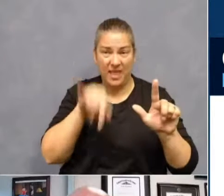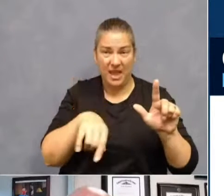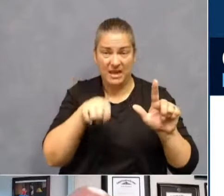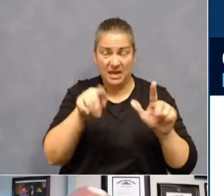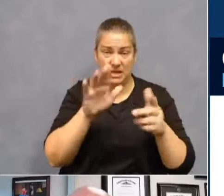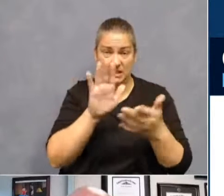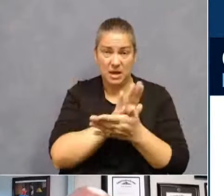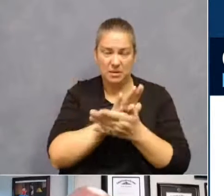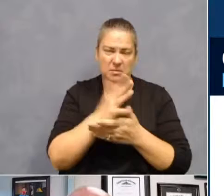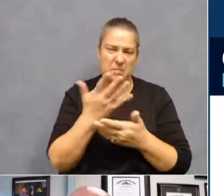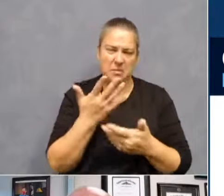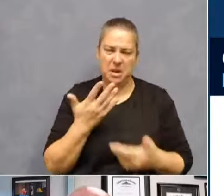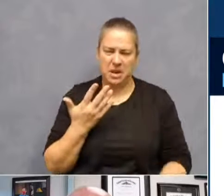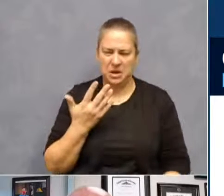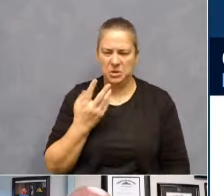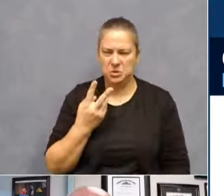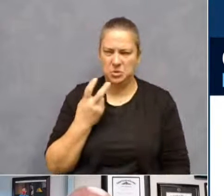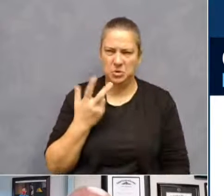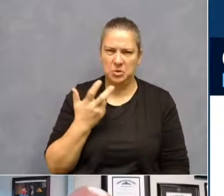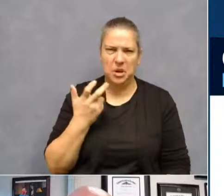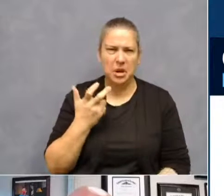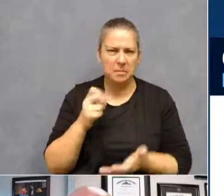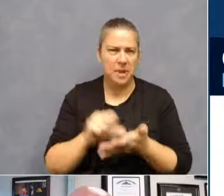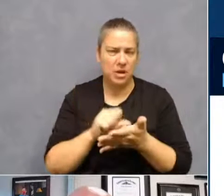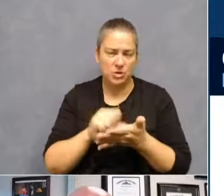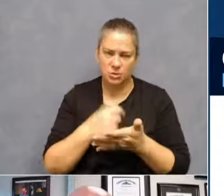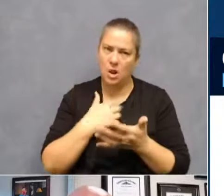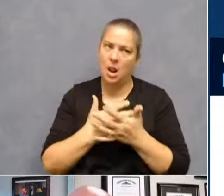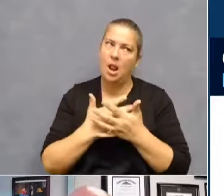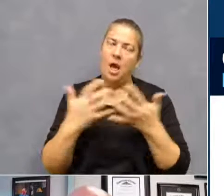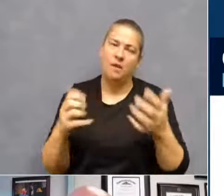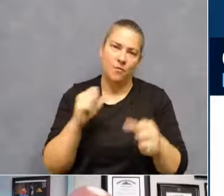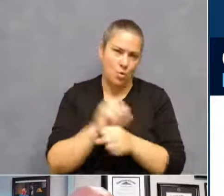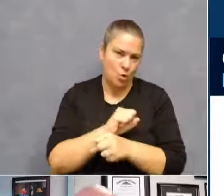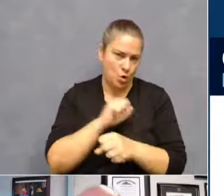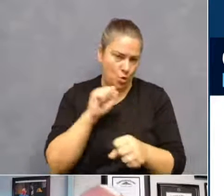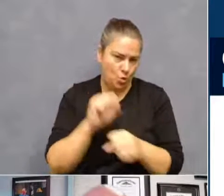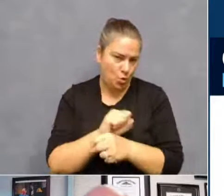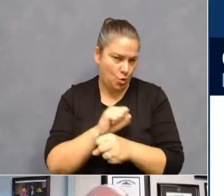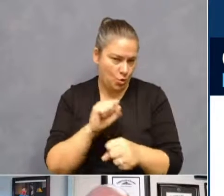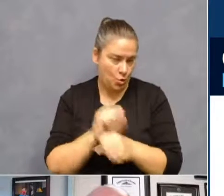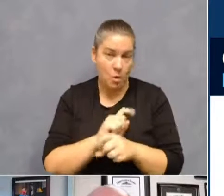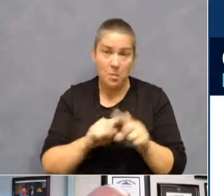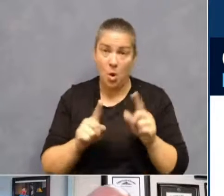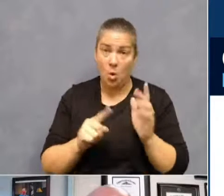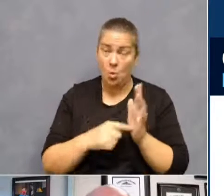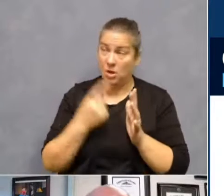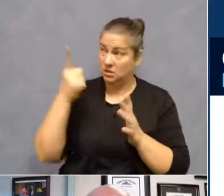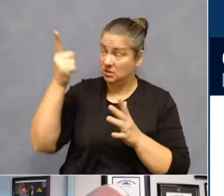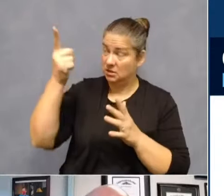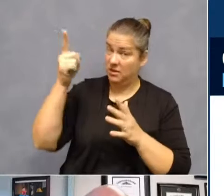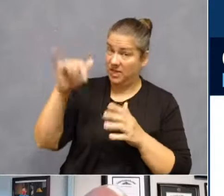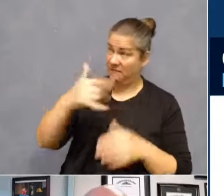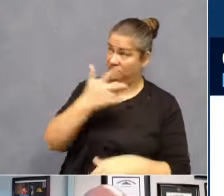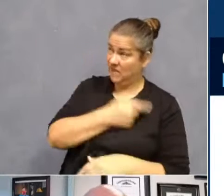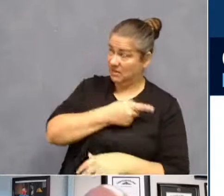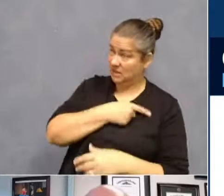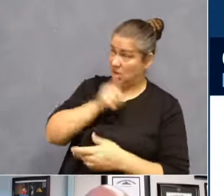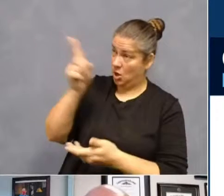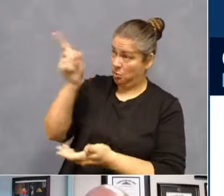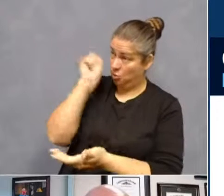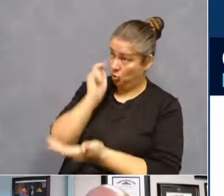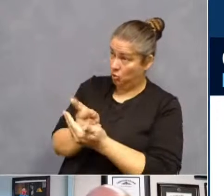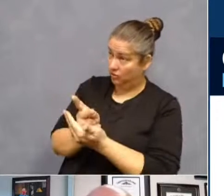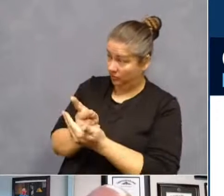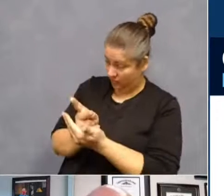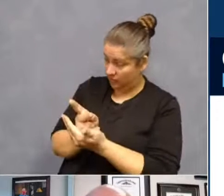of work that's been done. But once we get actual approved vaccines, that advisory committee on immunization